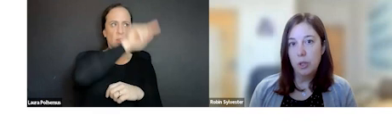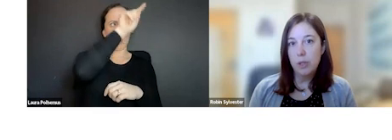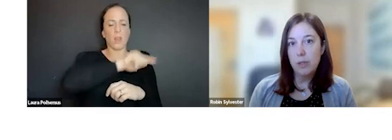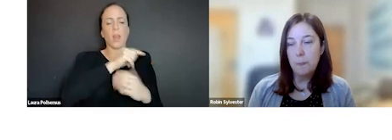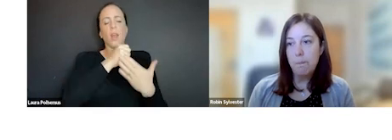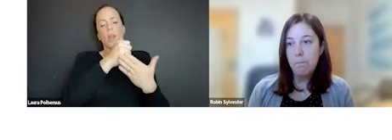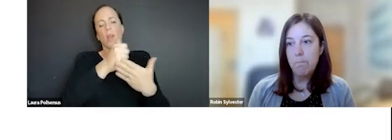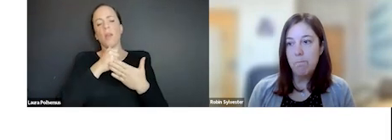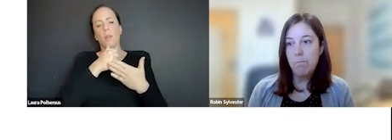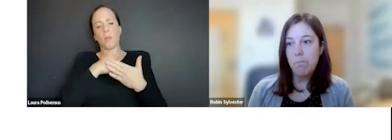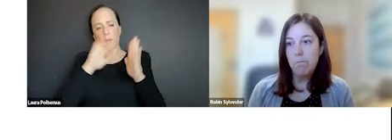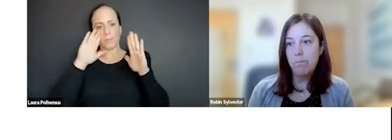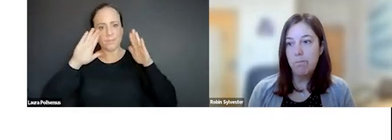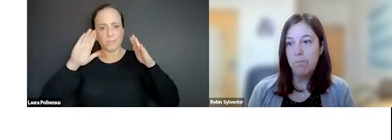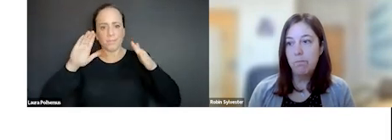keyword searches.